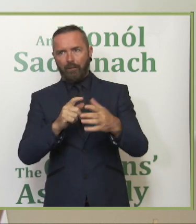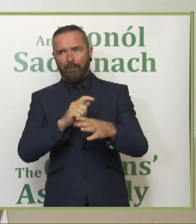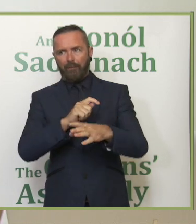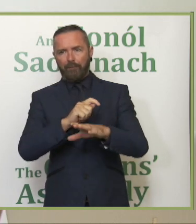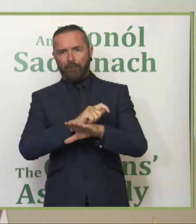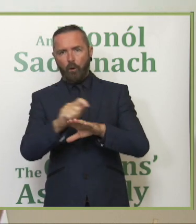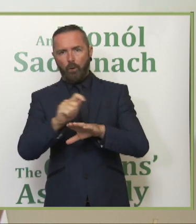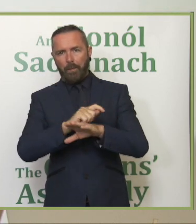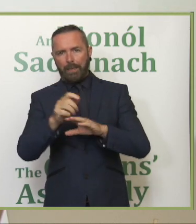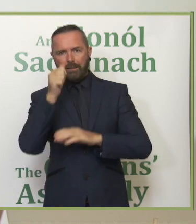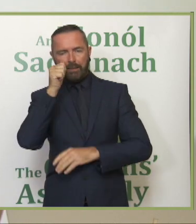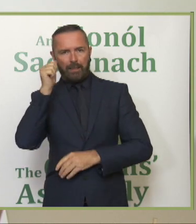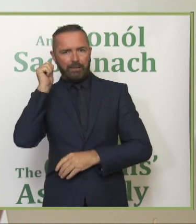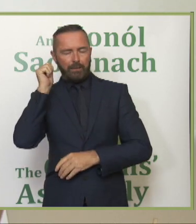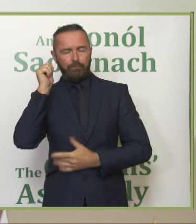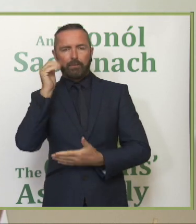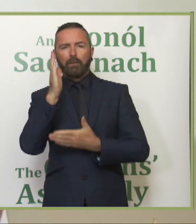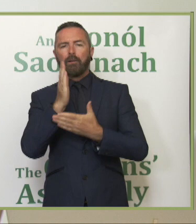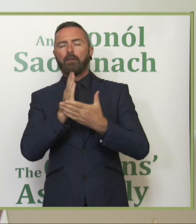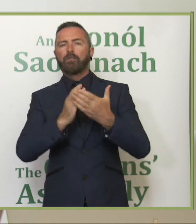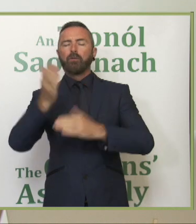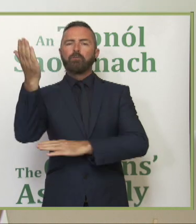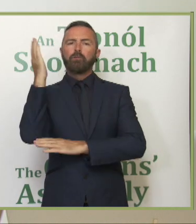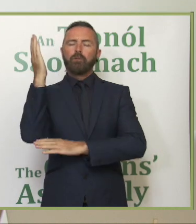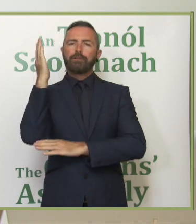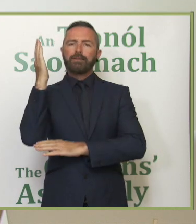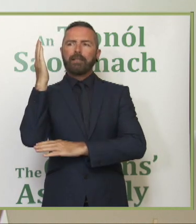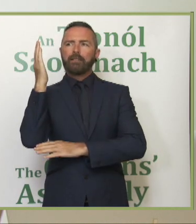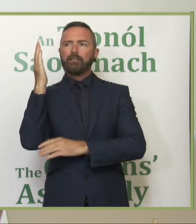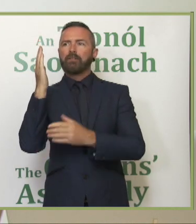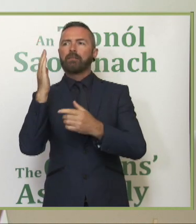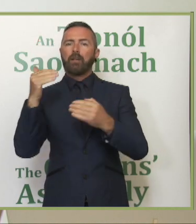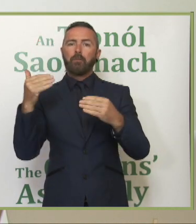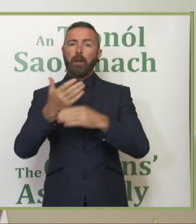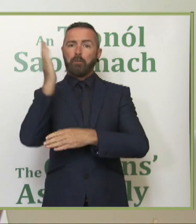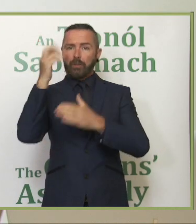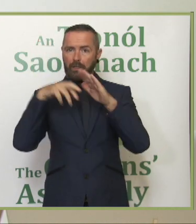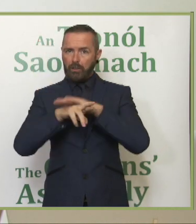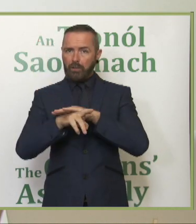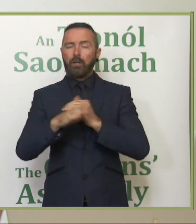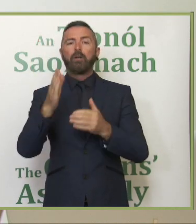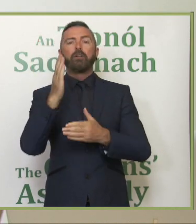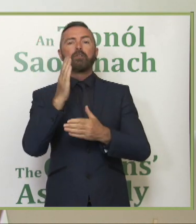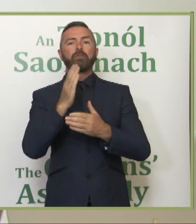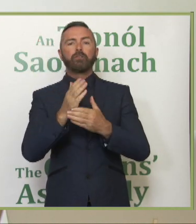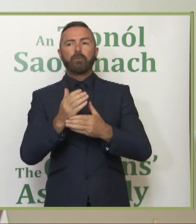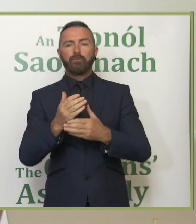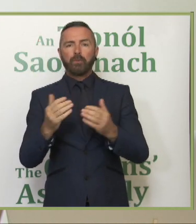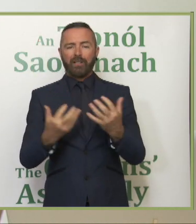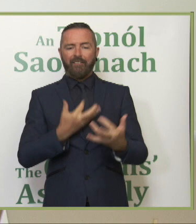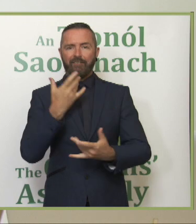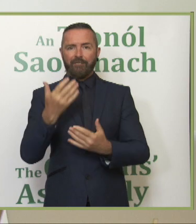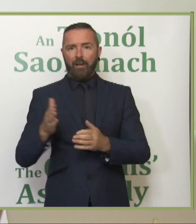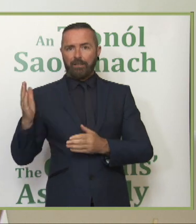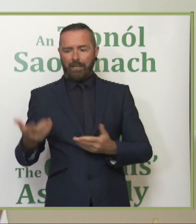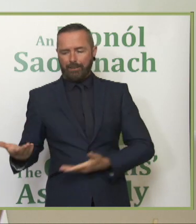terms of the information to you. Some were presentations themselves by presenters. Some was the fireside discussion